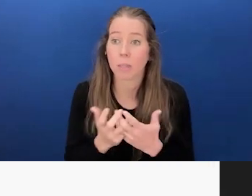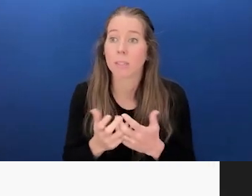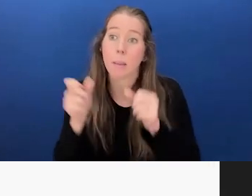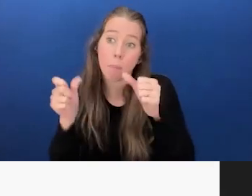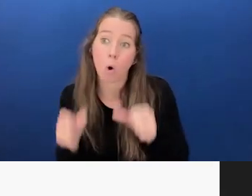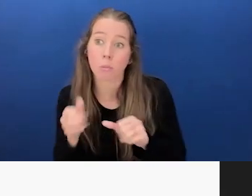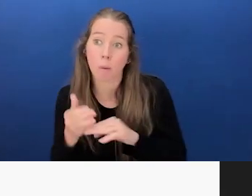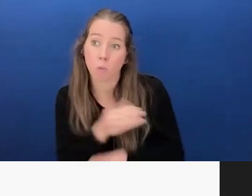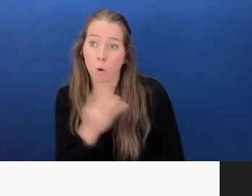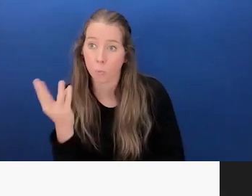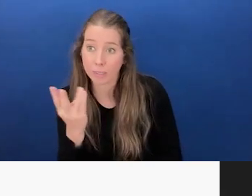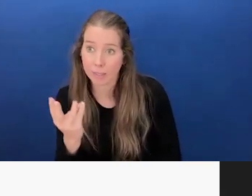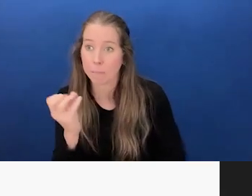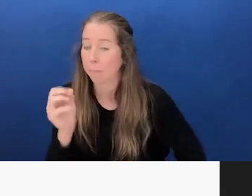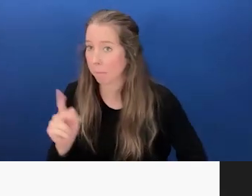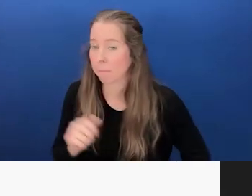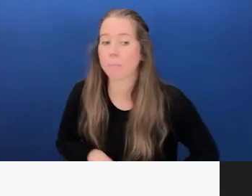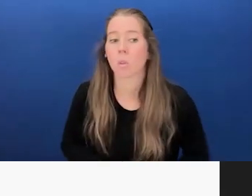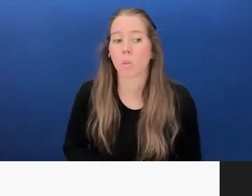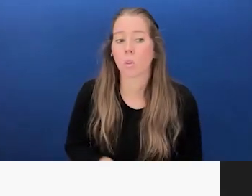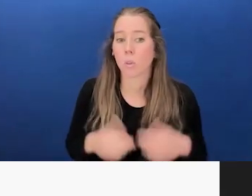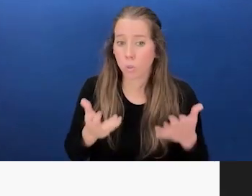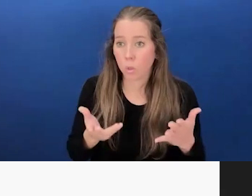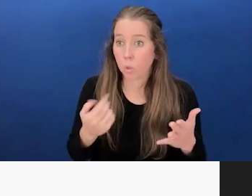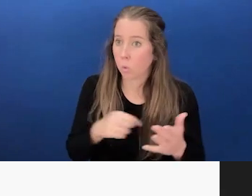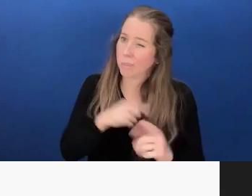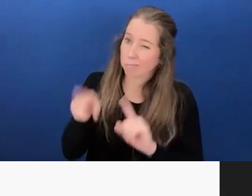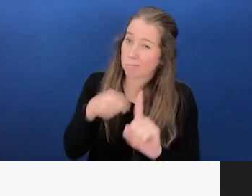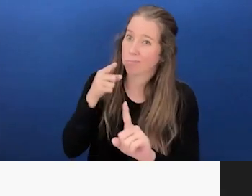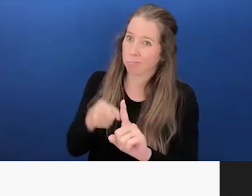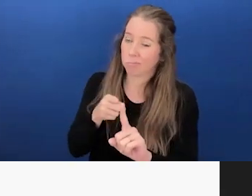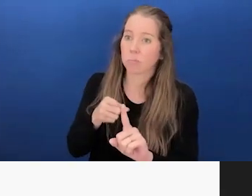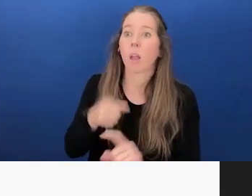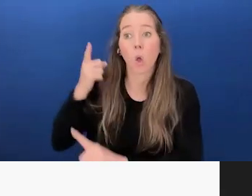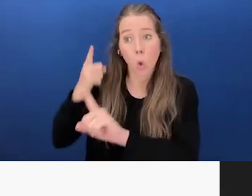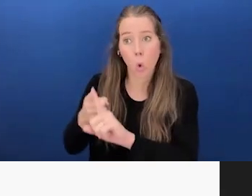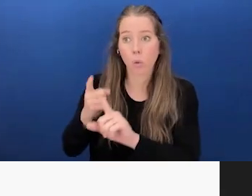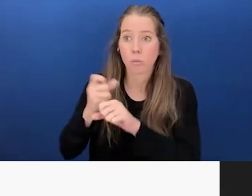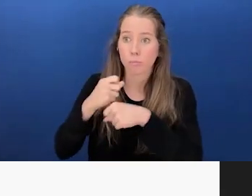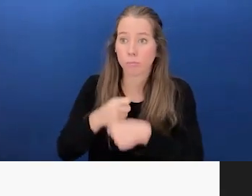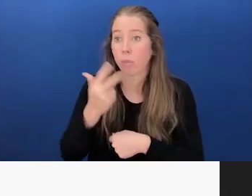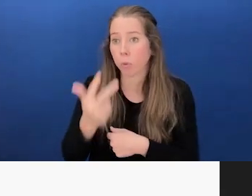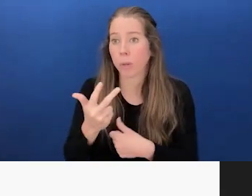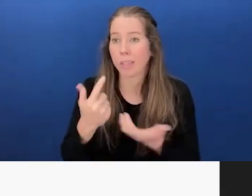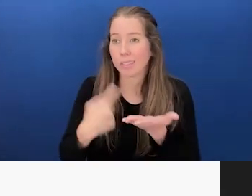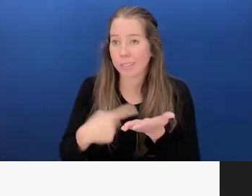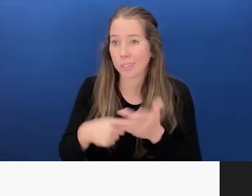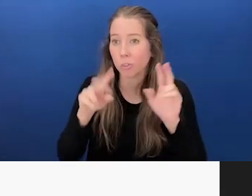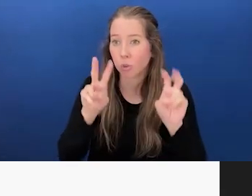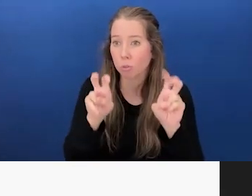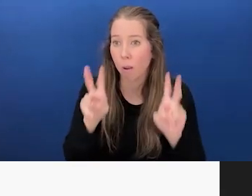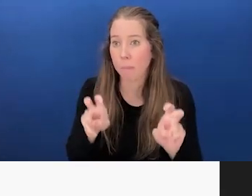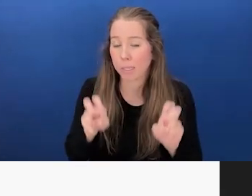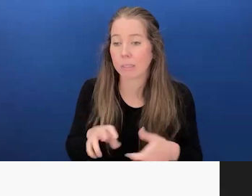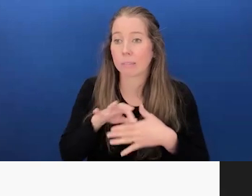Wednesday. Okay, so we have been specific. The goal is to generate these 3 discussion topics. The context